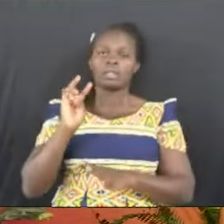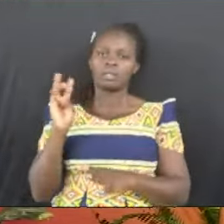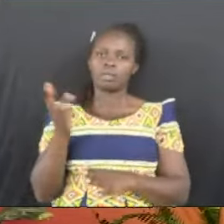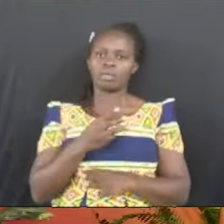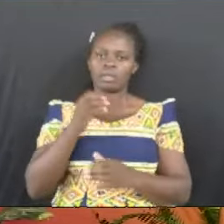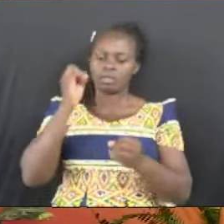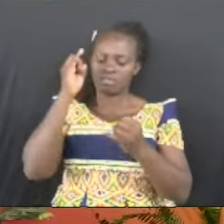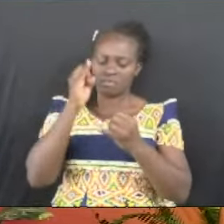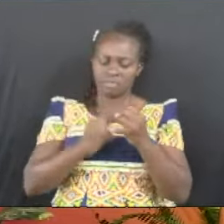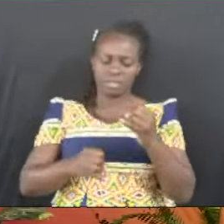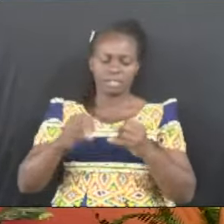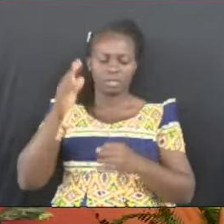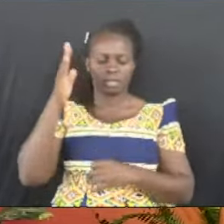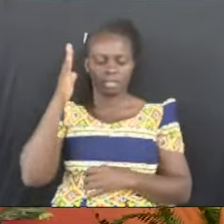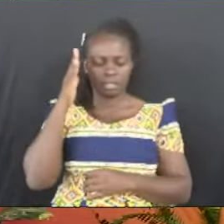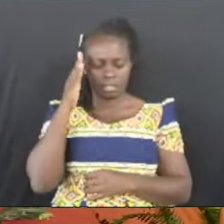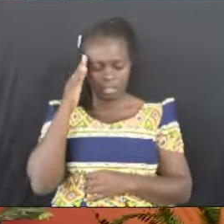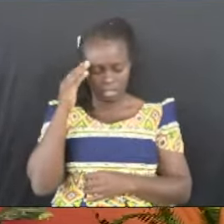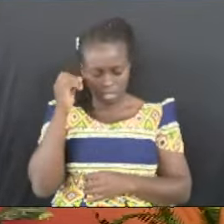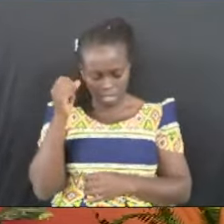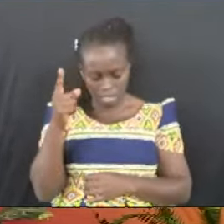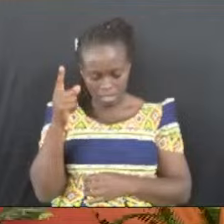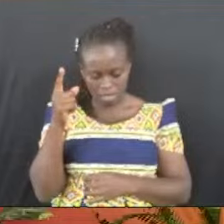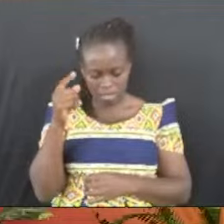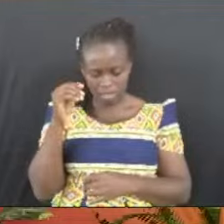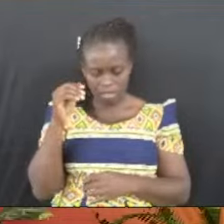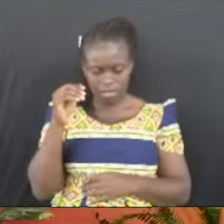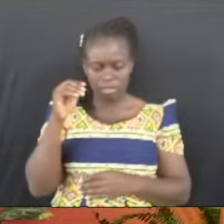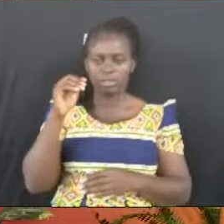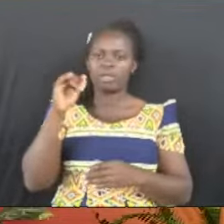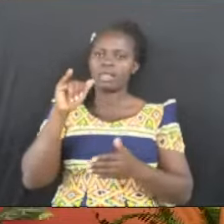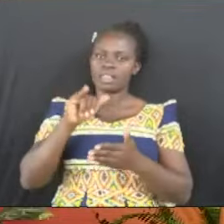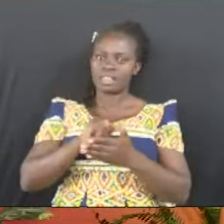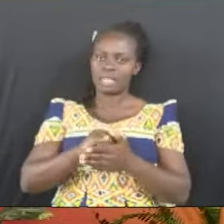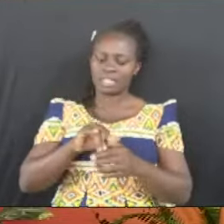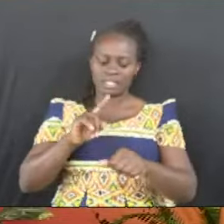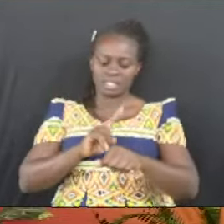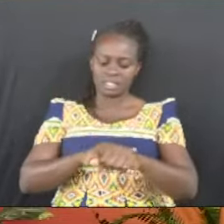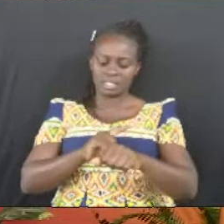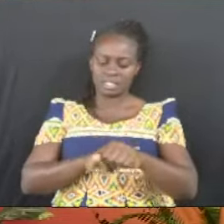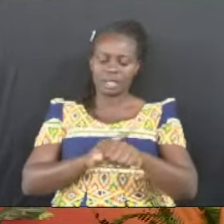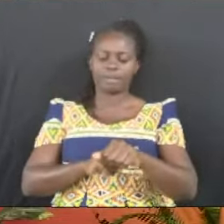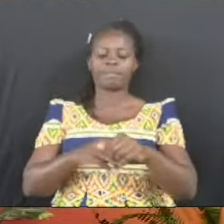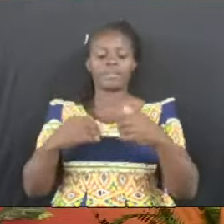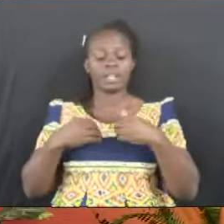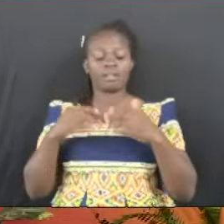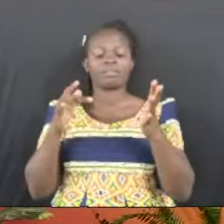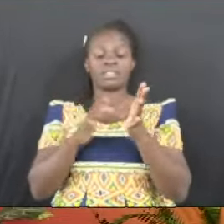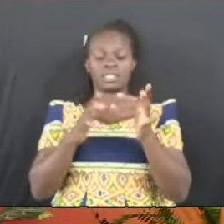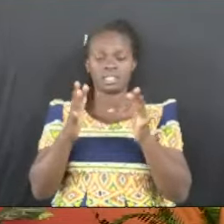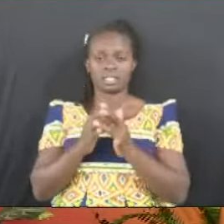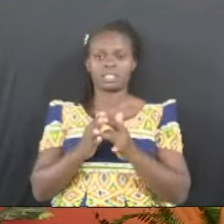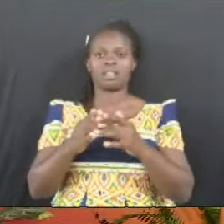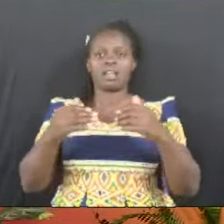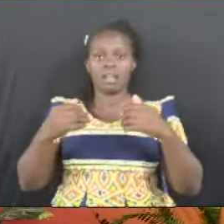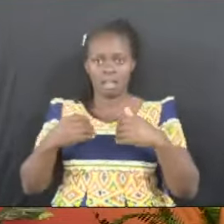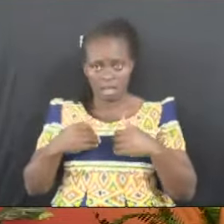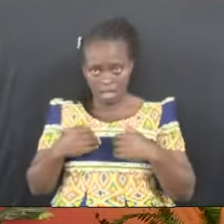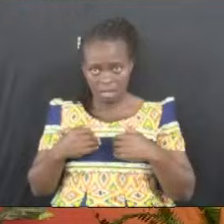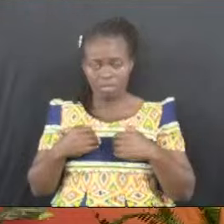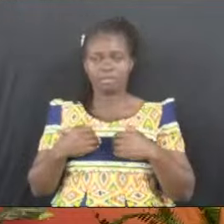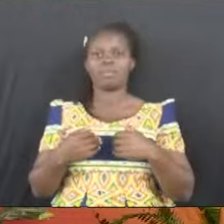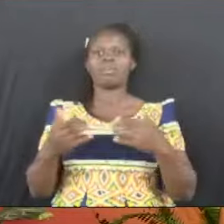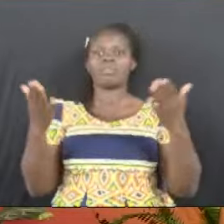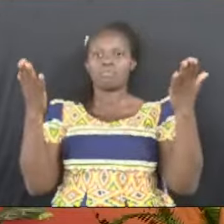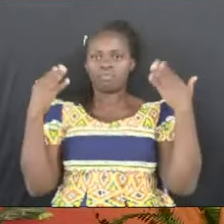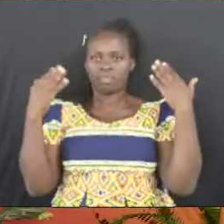finally know that in Christ we have life and life eternal. Though we face challenges